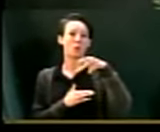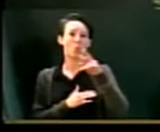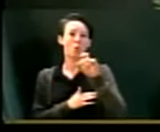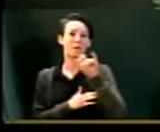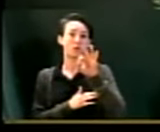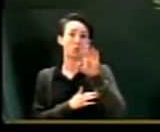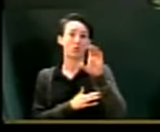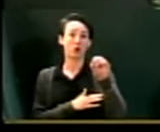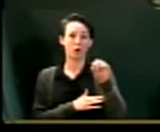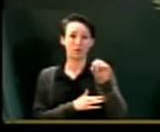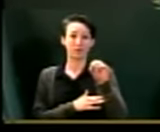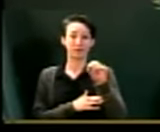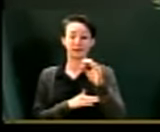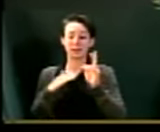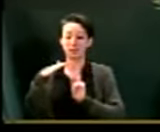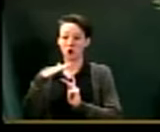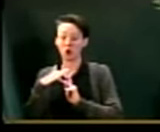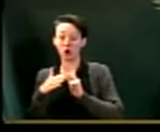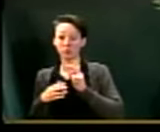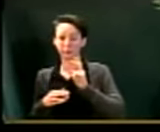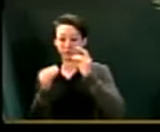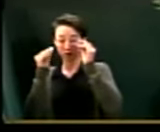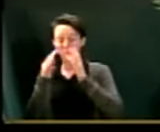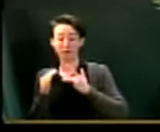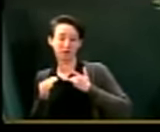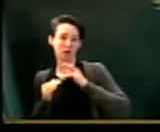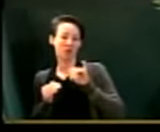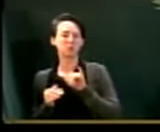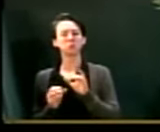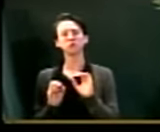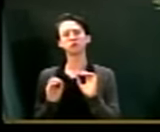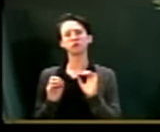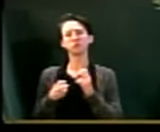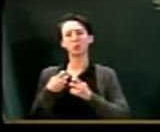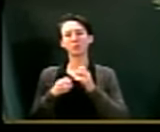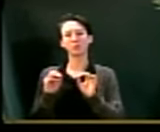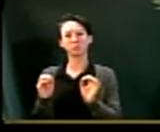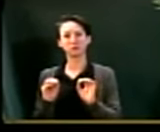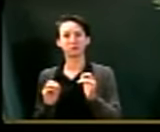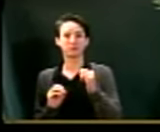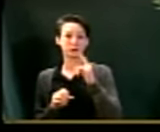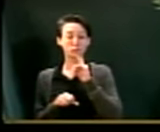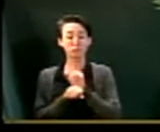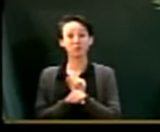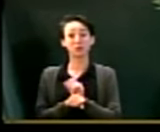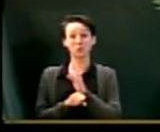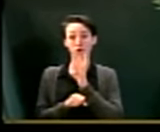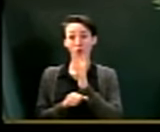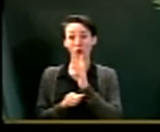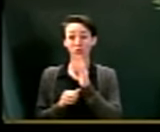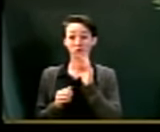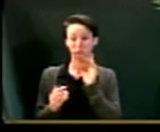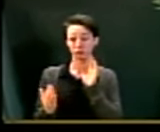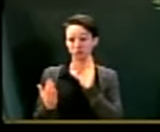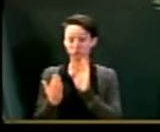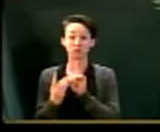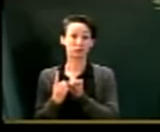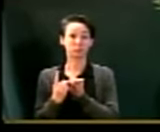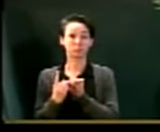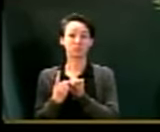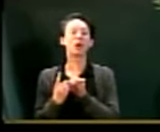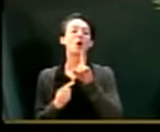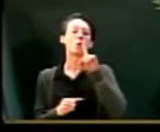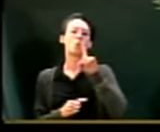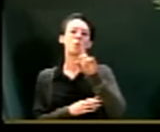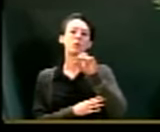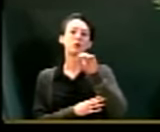feel like they had no problems, if you really talk to them, 100% of the teachers I talked to had some kind of